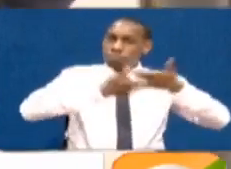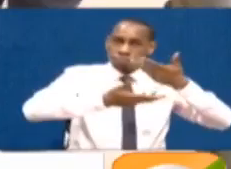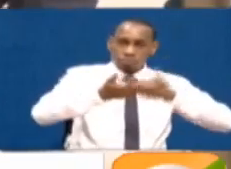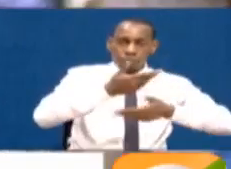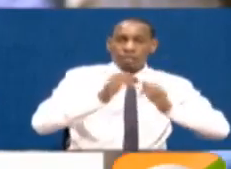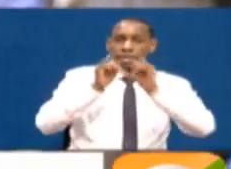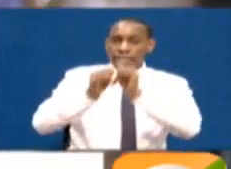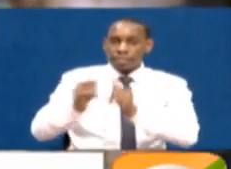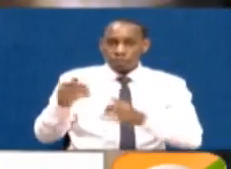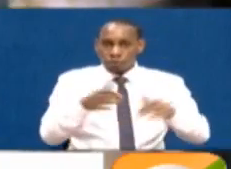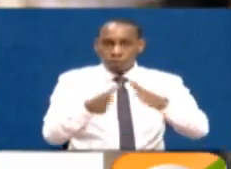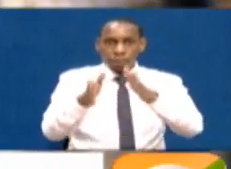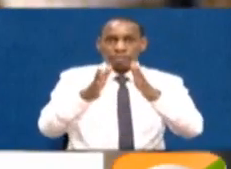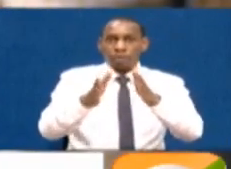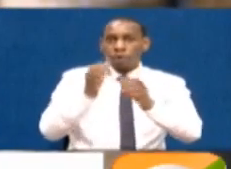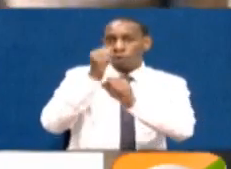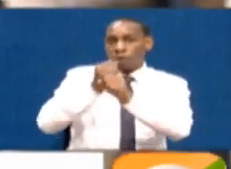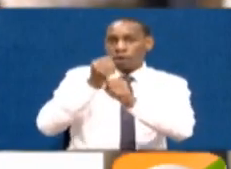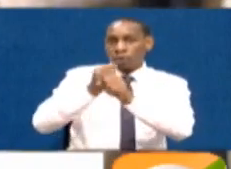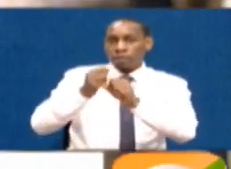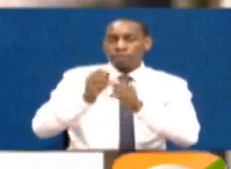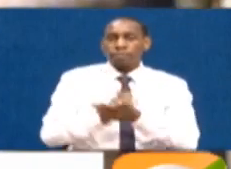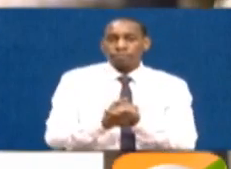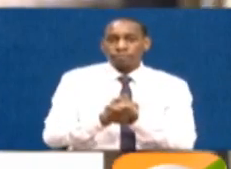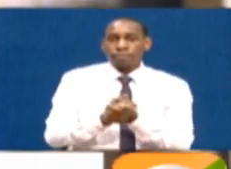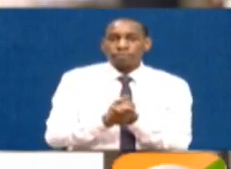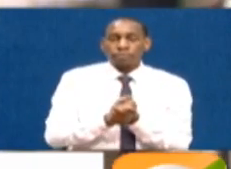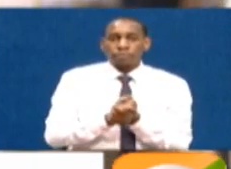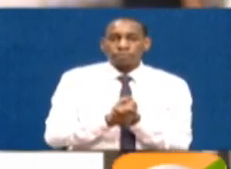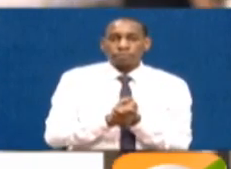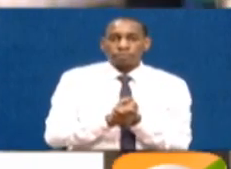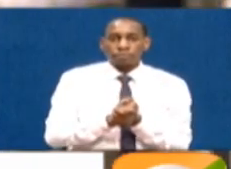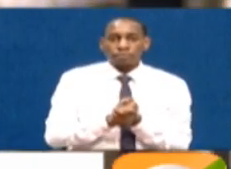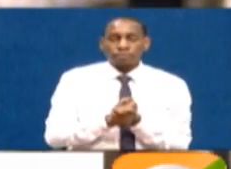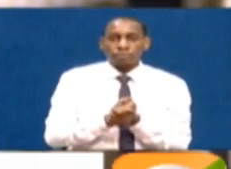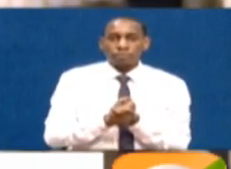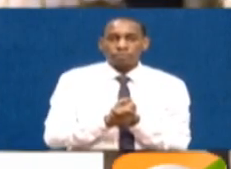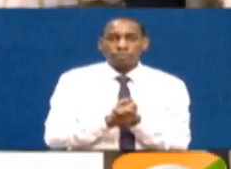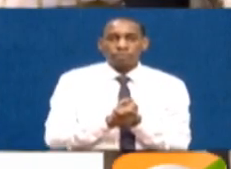opportunities in the employment world. Raquel Mugai, Citizen TV, Nairobi.